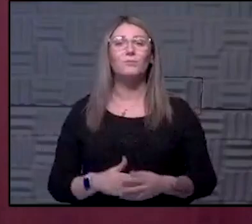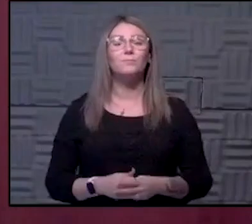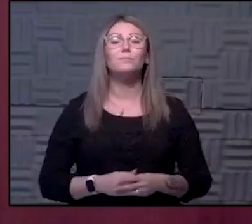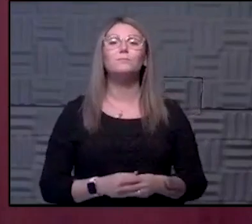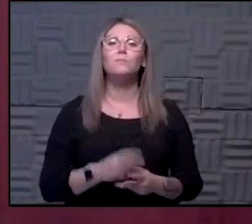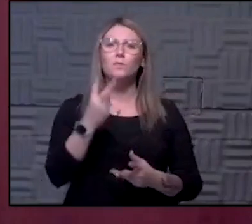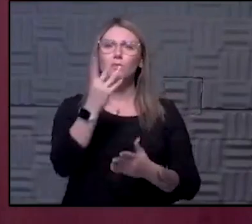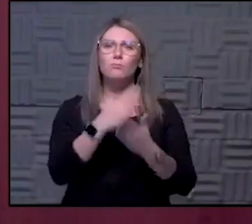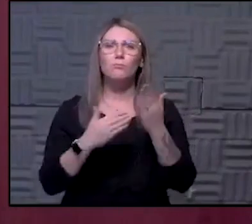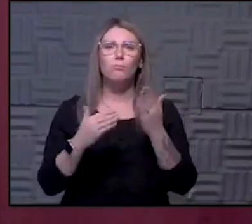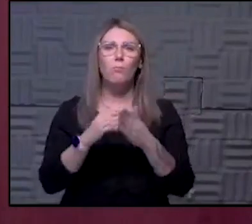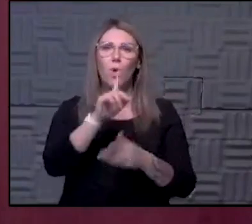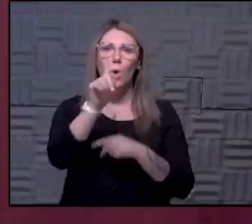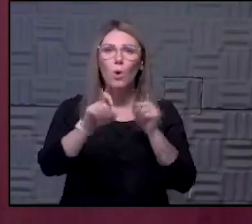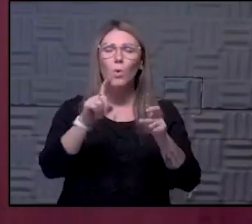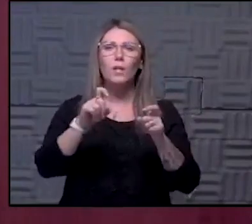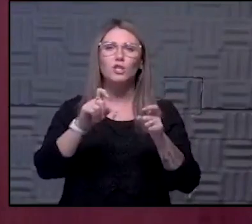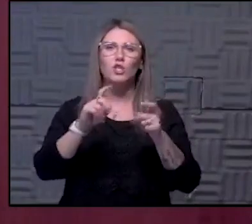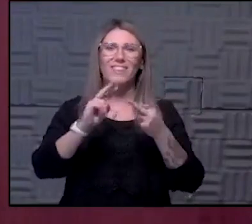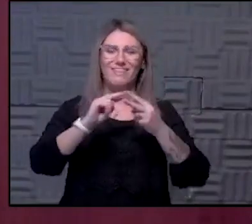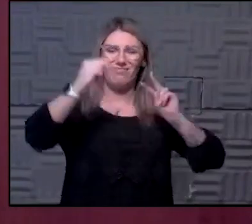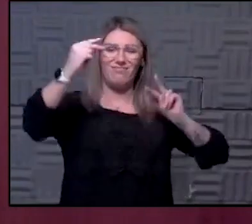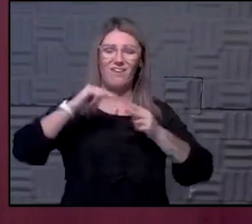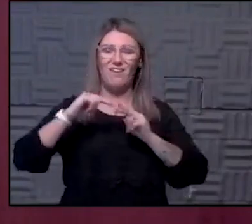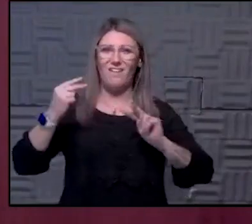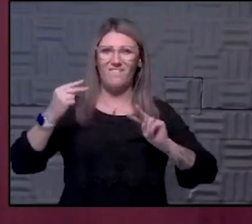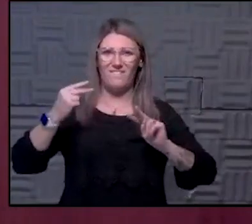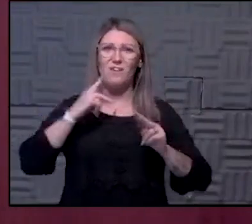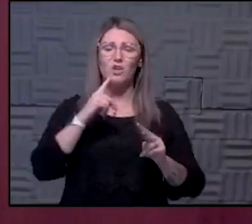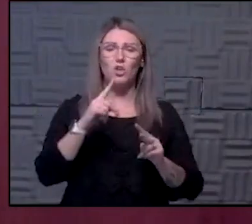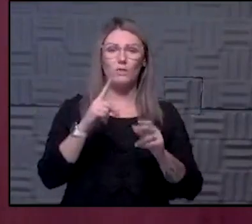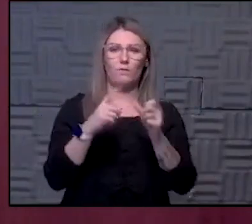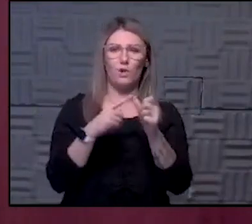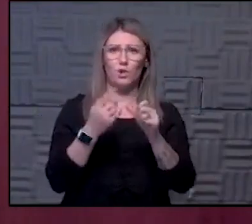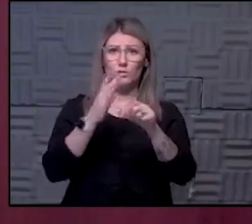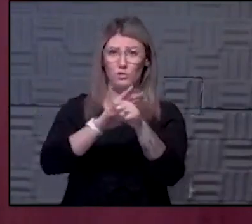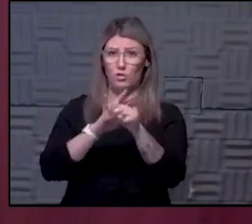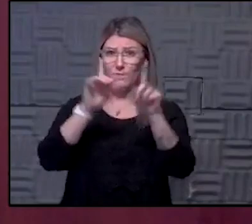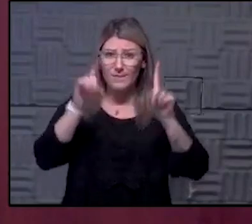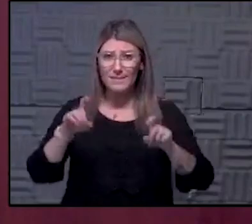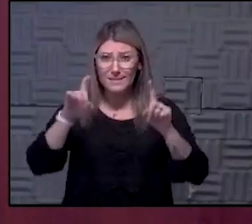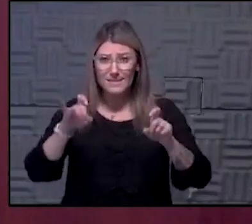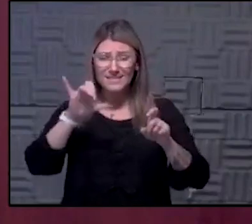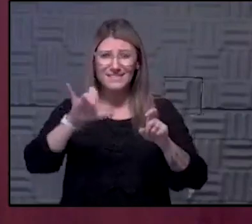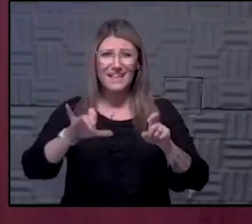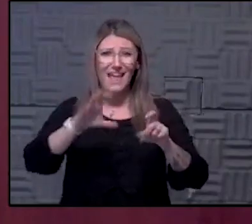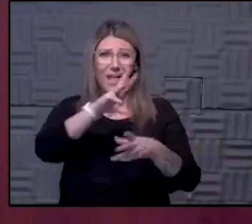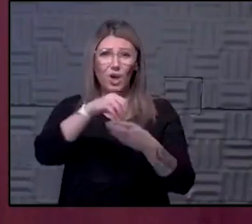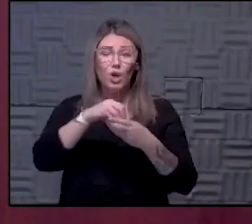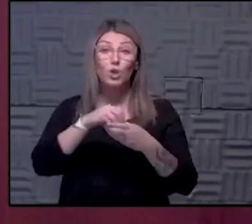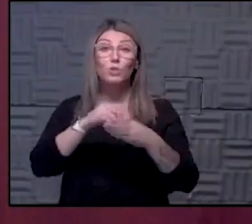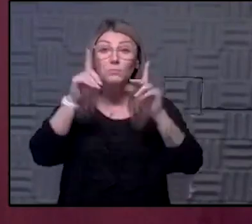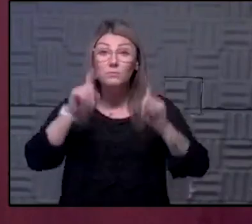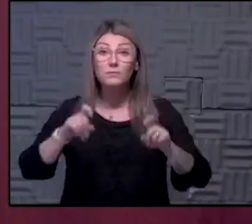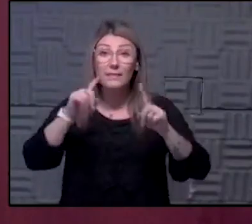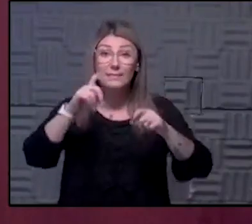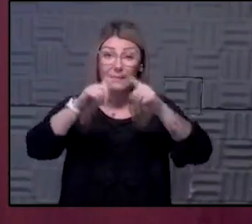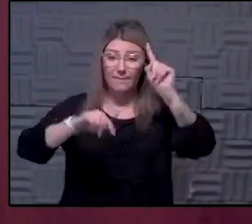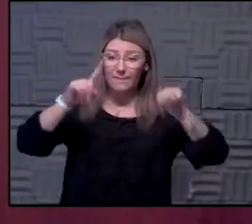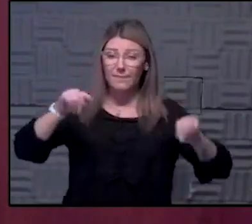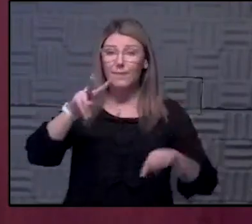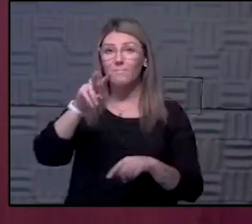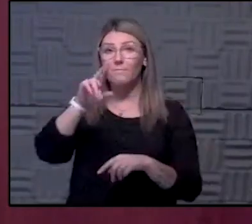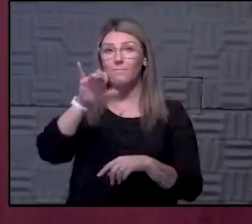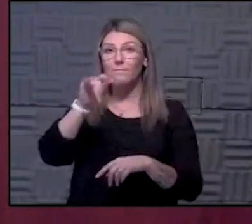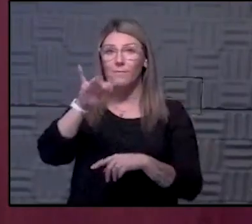Two-part question involving the variants. First, when getting a COVID test, does that include testing for the variants? And then, can you